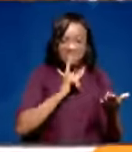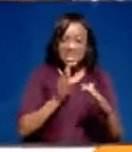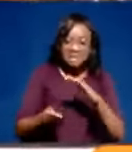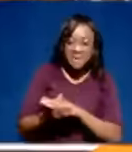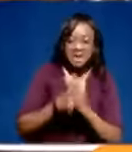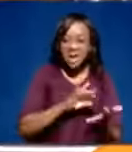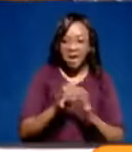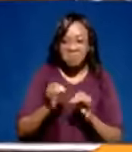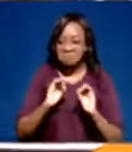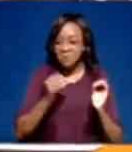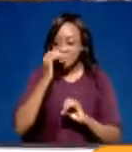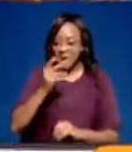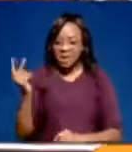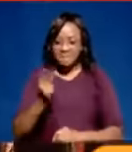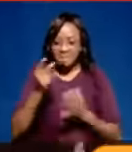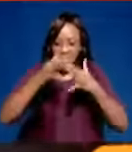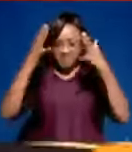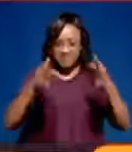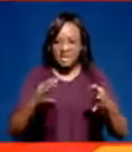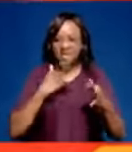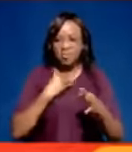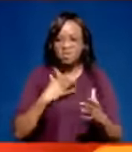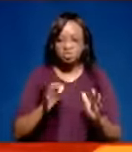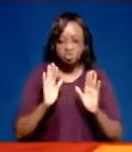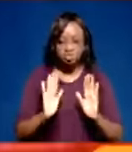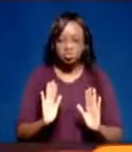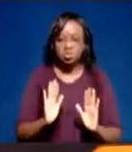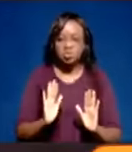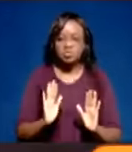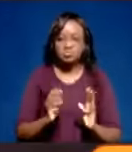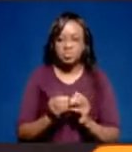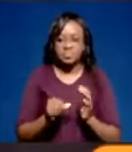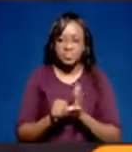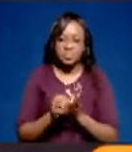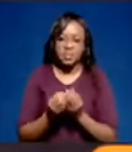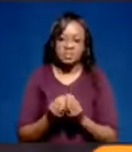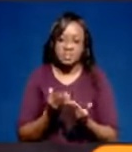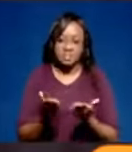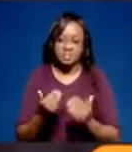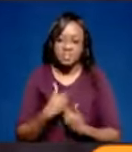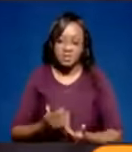judiciary settled for a rather ambiguous ceasefire statement. Chemutai Goin, Citizen TV.